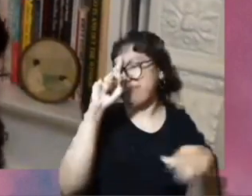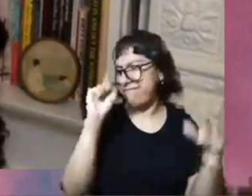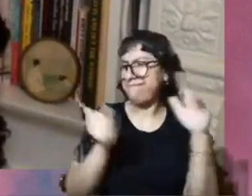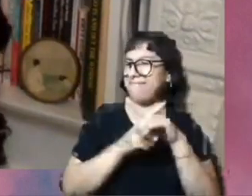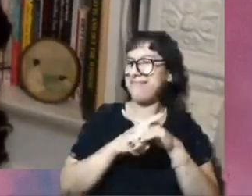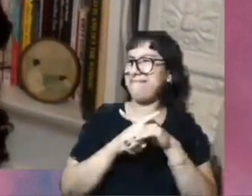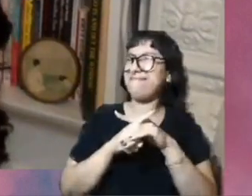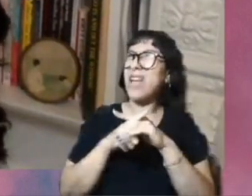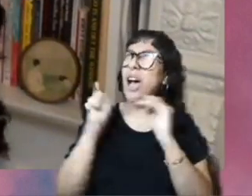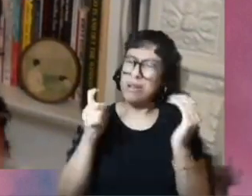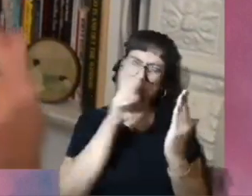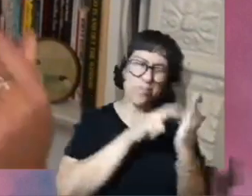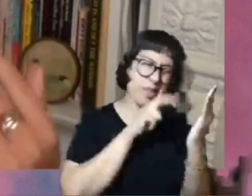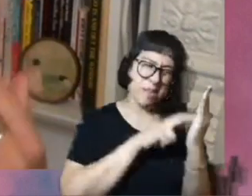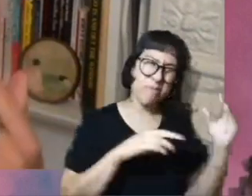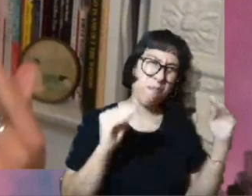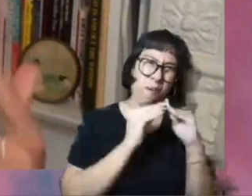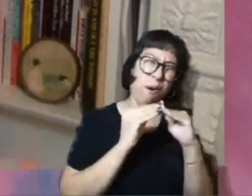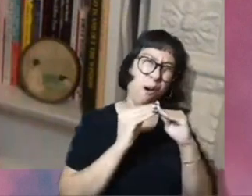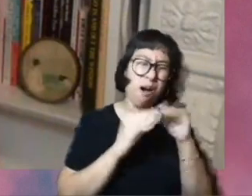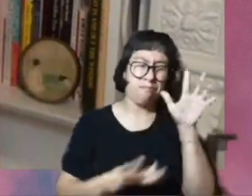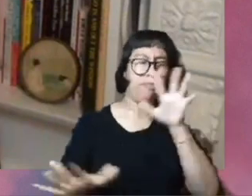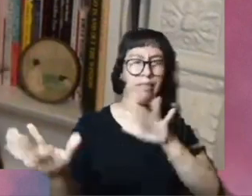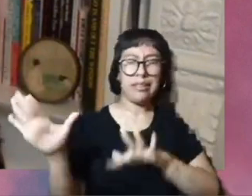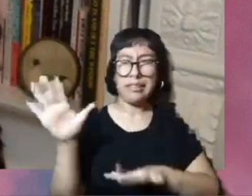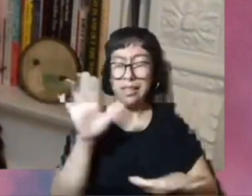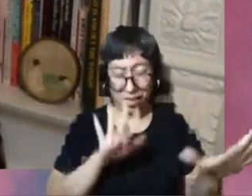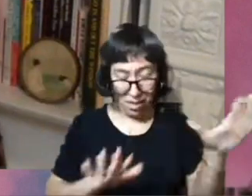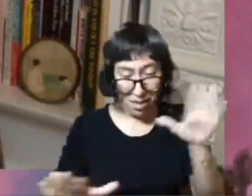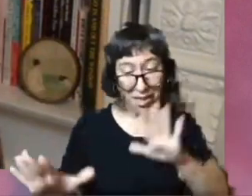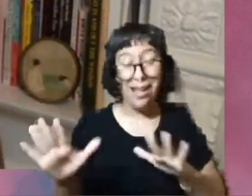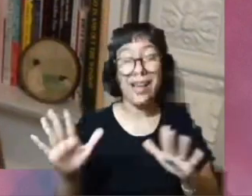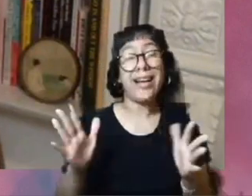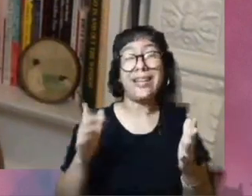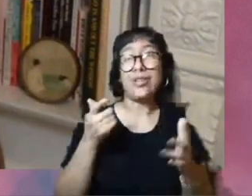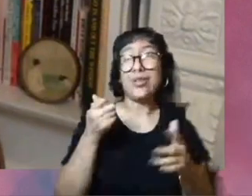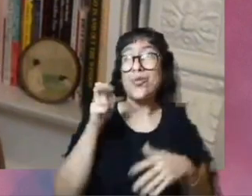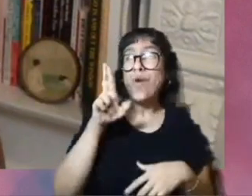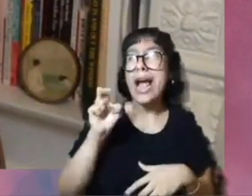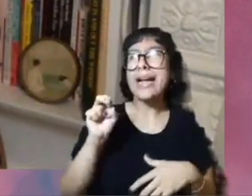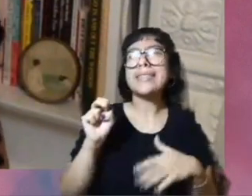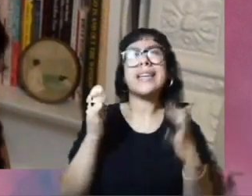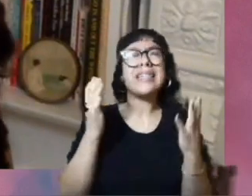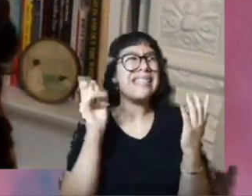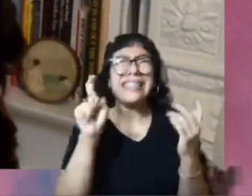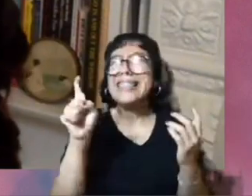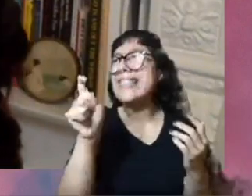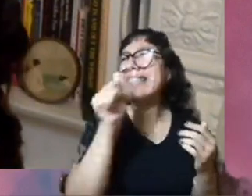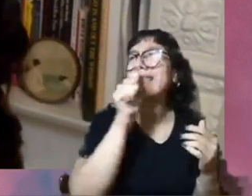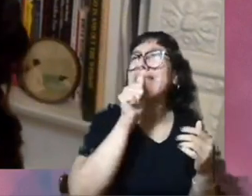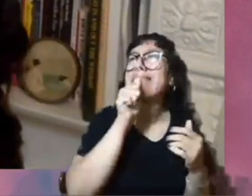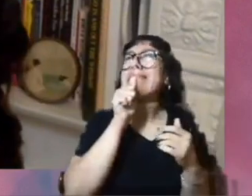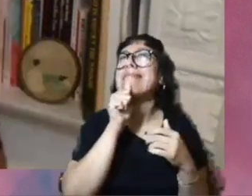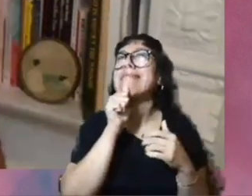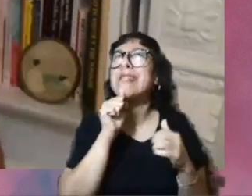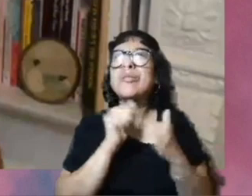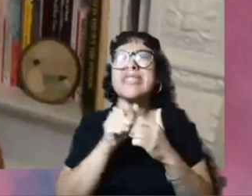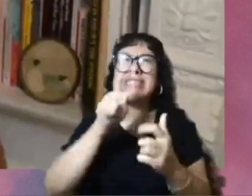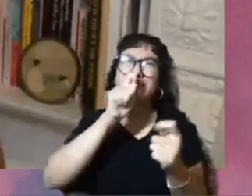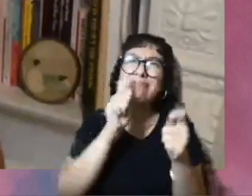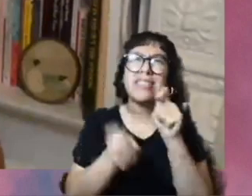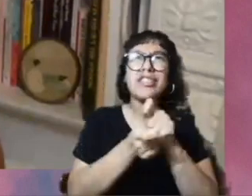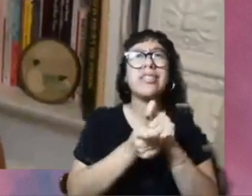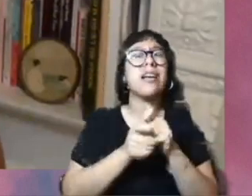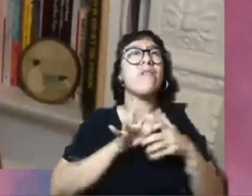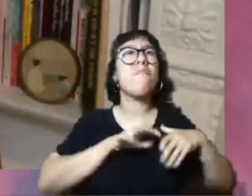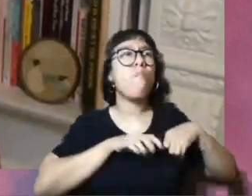read more. I am stumbling in pursuit of grace. I hunt patience with a vengeance. On mornings when